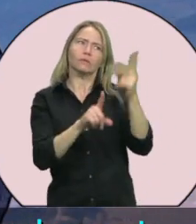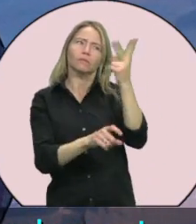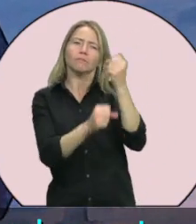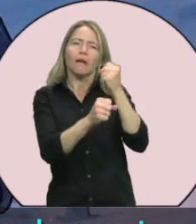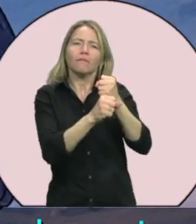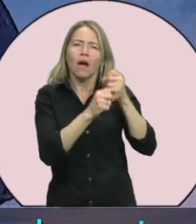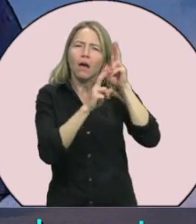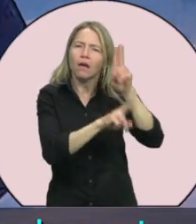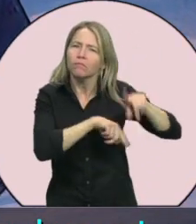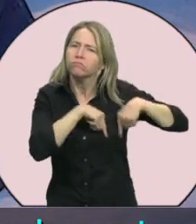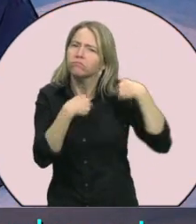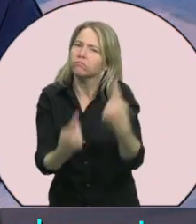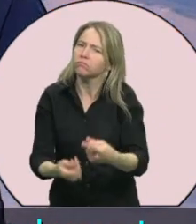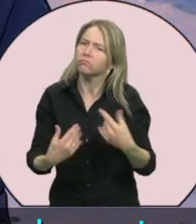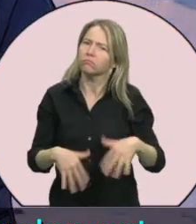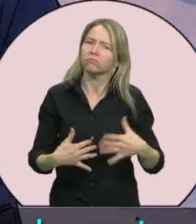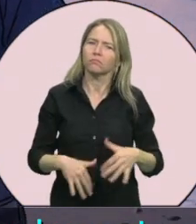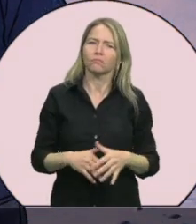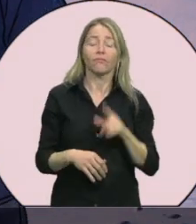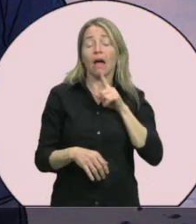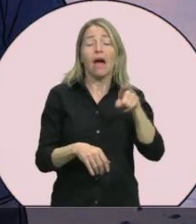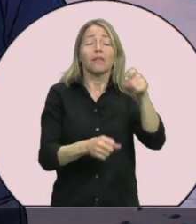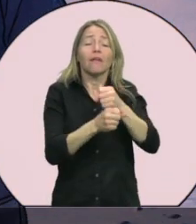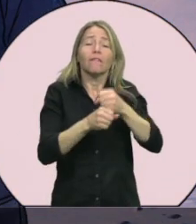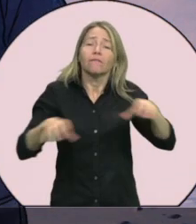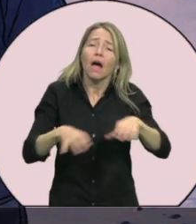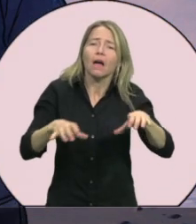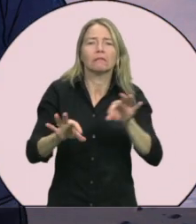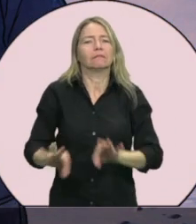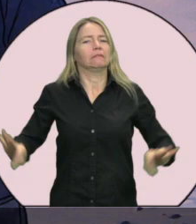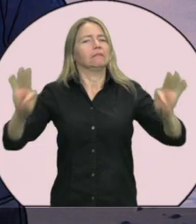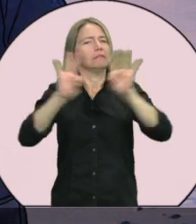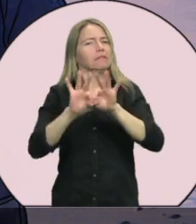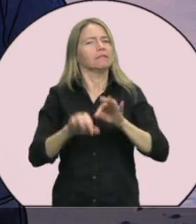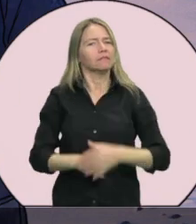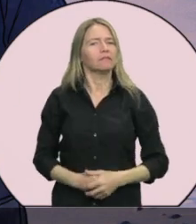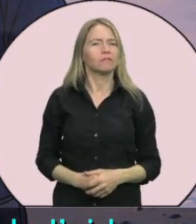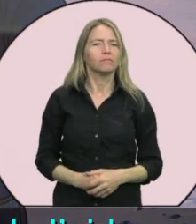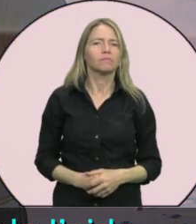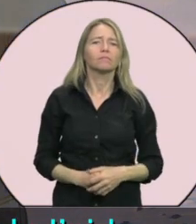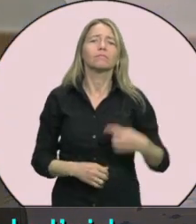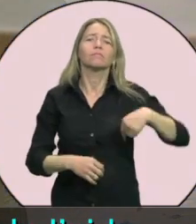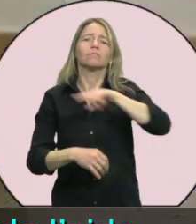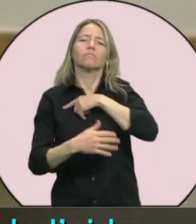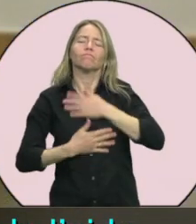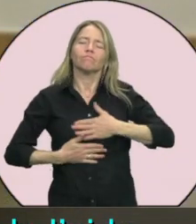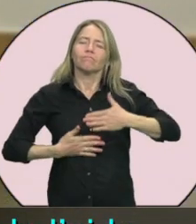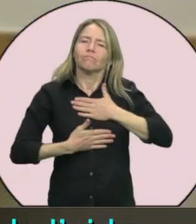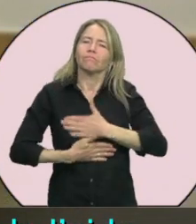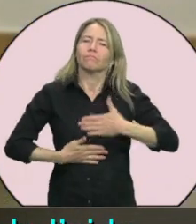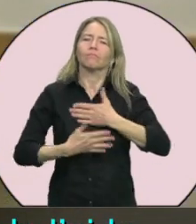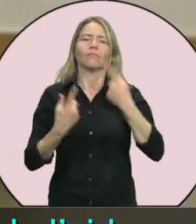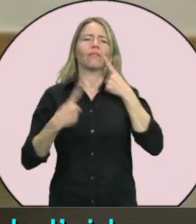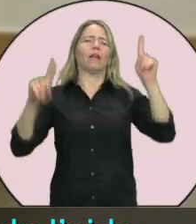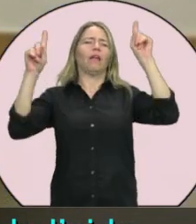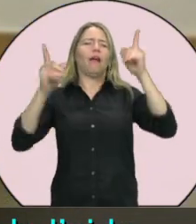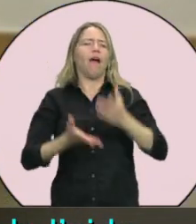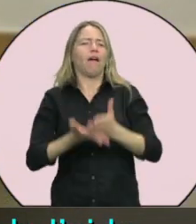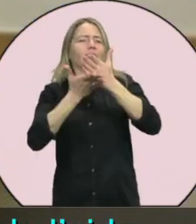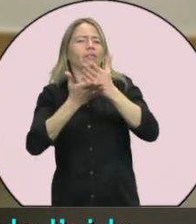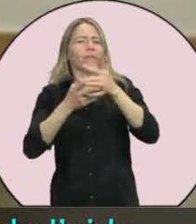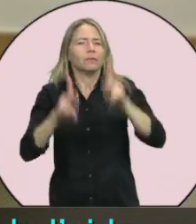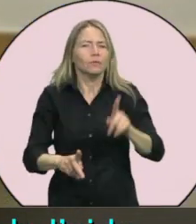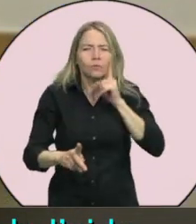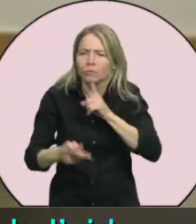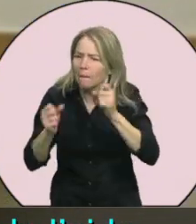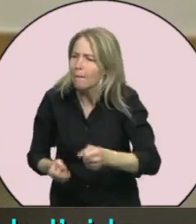be recognized for their work as well. It's important work, and we are truly appreciative that we can finally